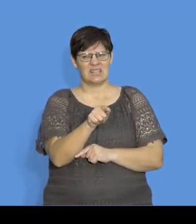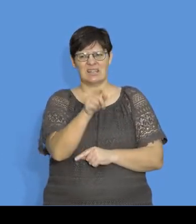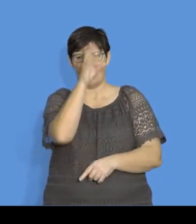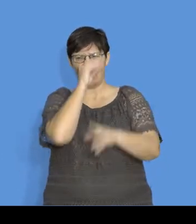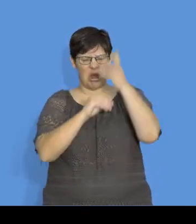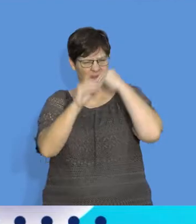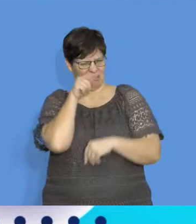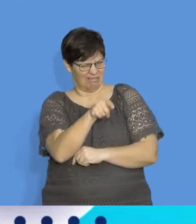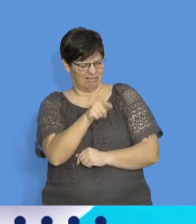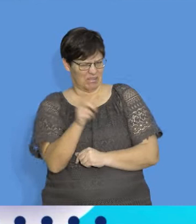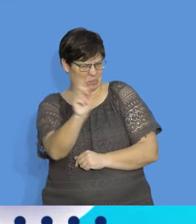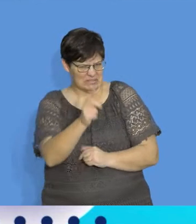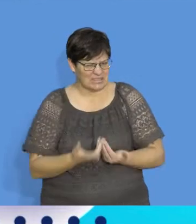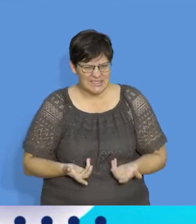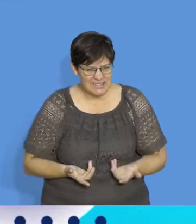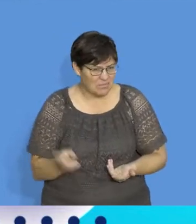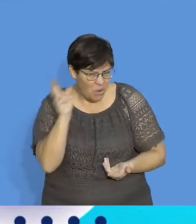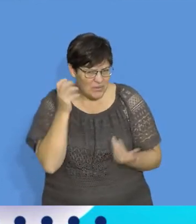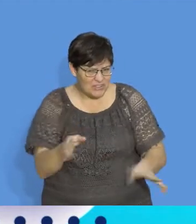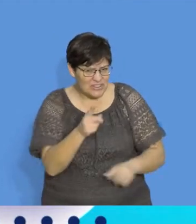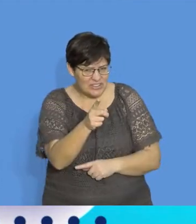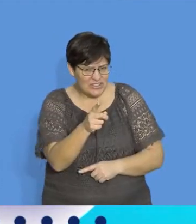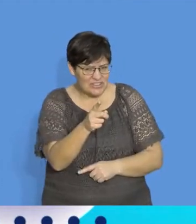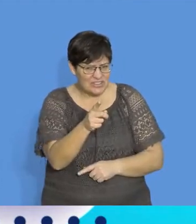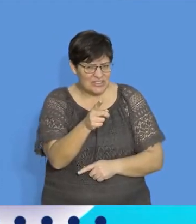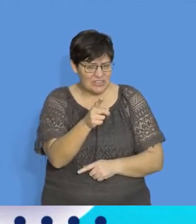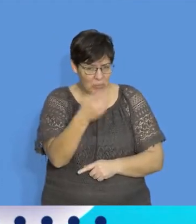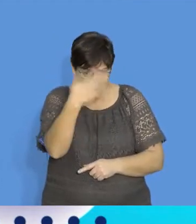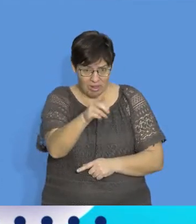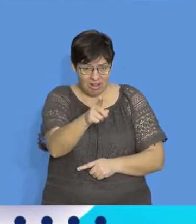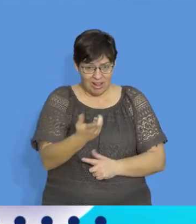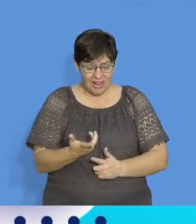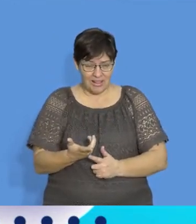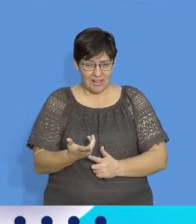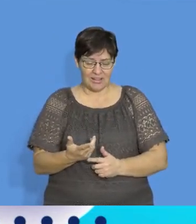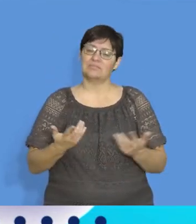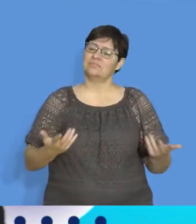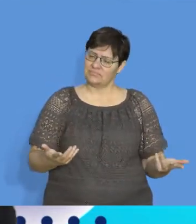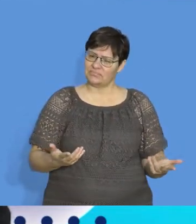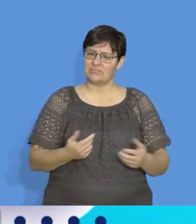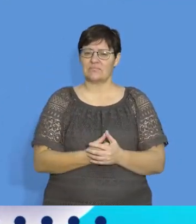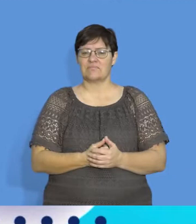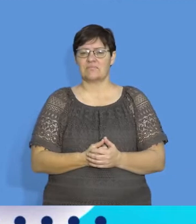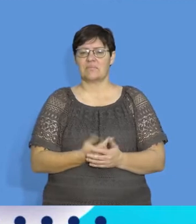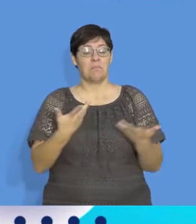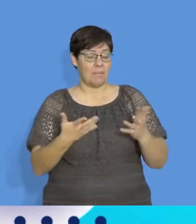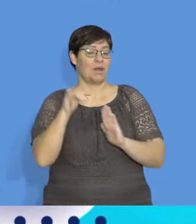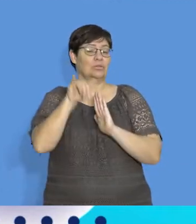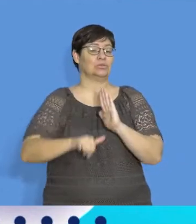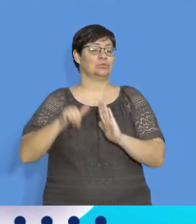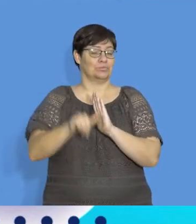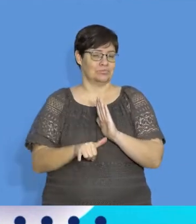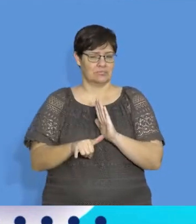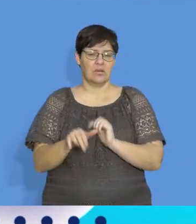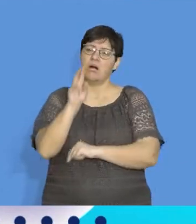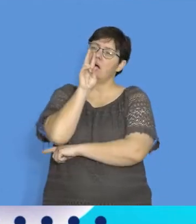learning? Okay, do you know what is machine learning? Have you been on YouTube and